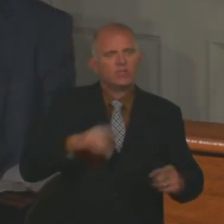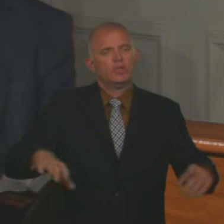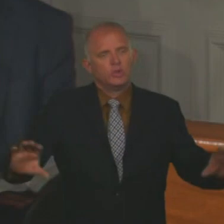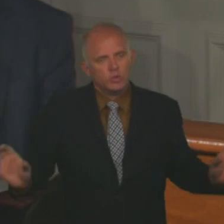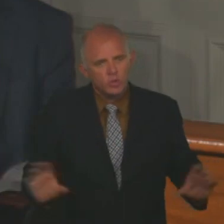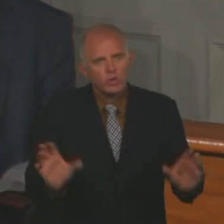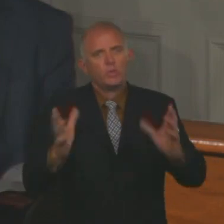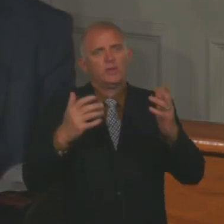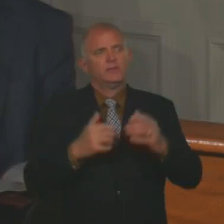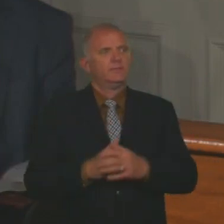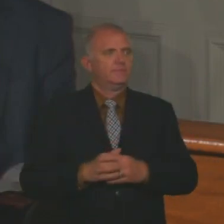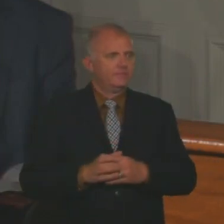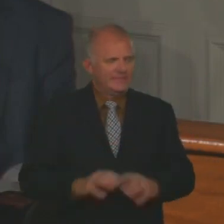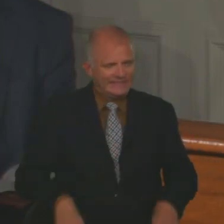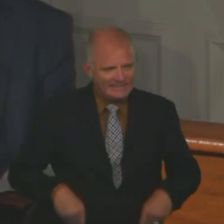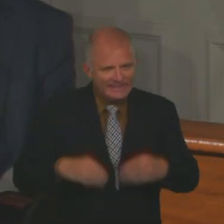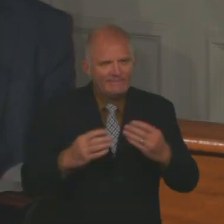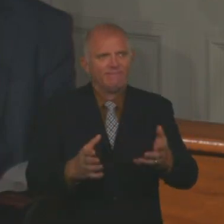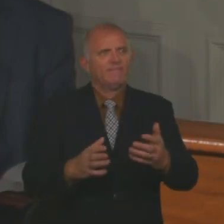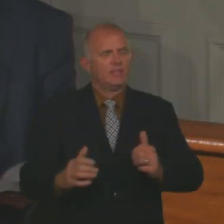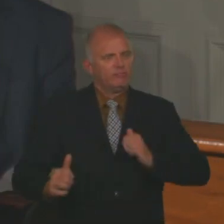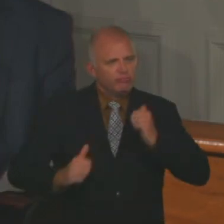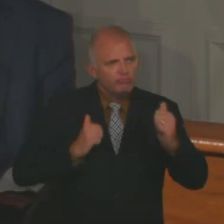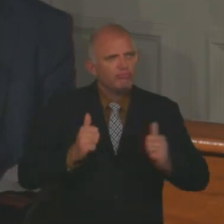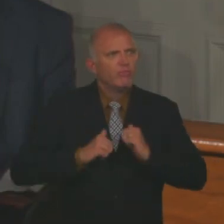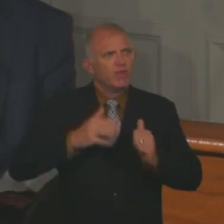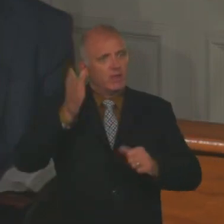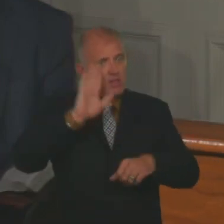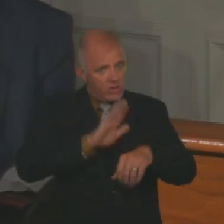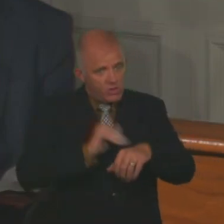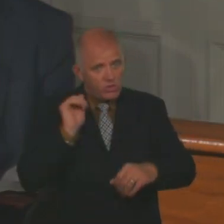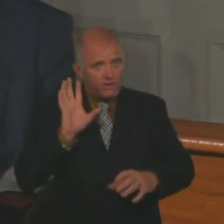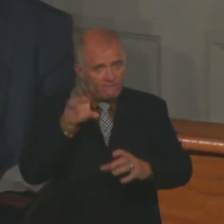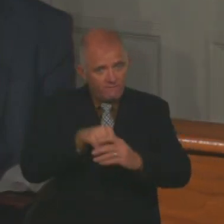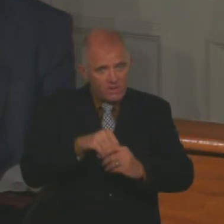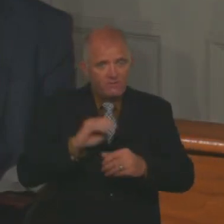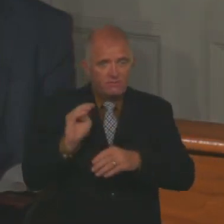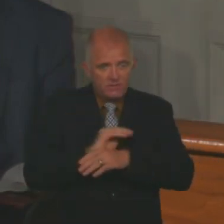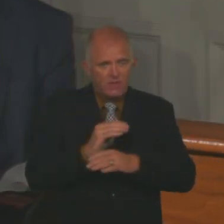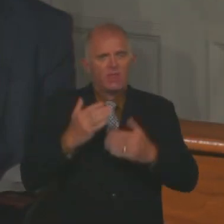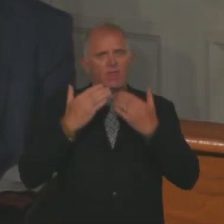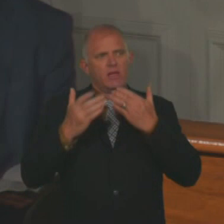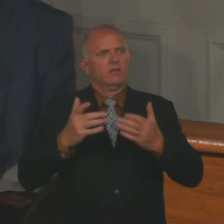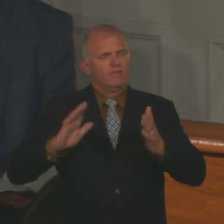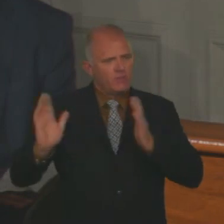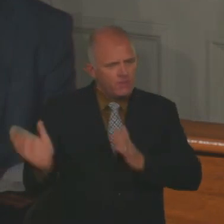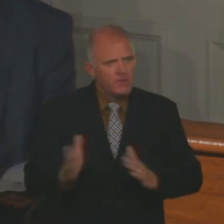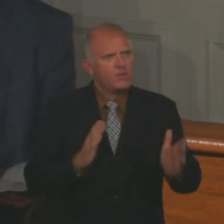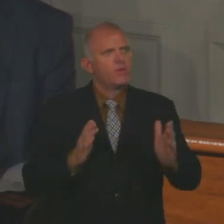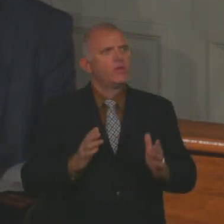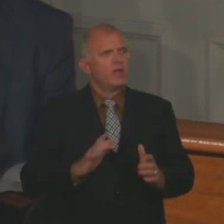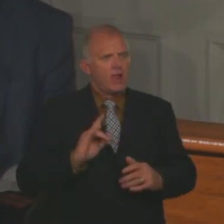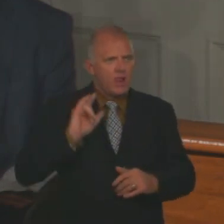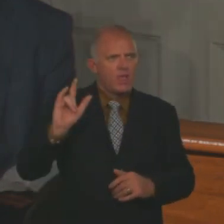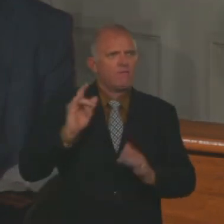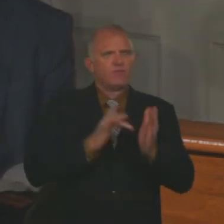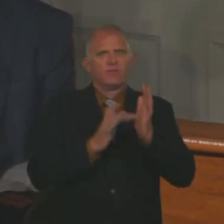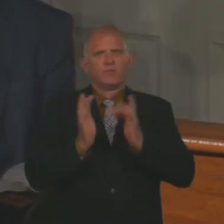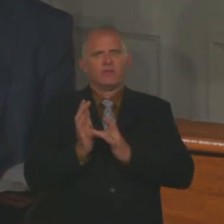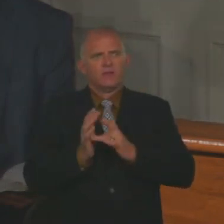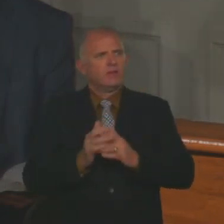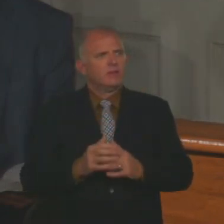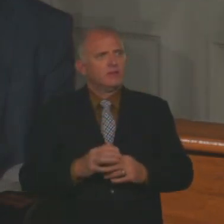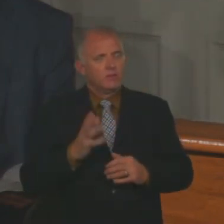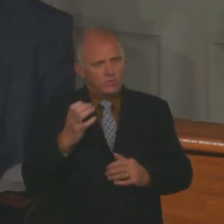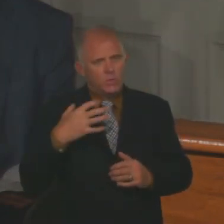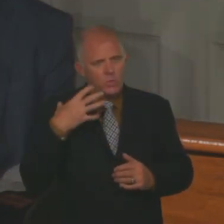Give aggressively. But if God's called you to the ministry, prepare for the ministry. Love Jesus Christ. Get out there in the field